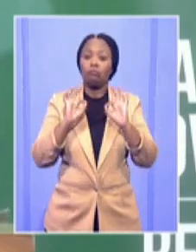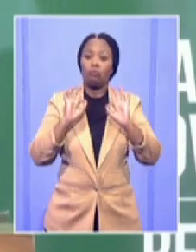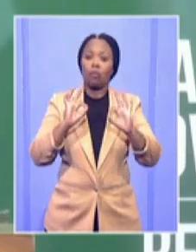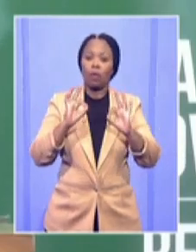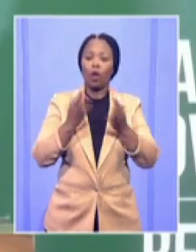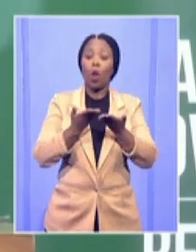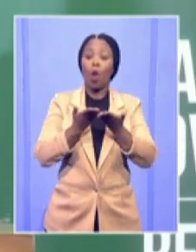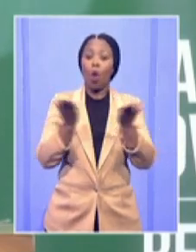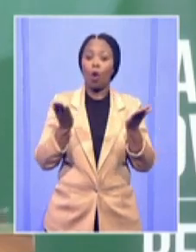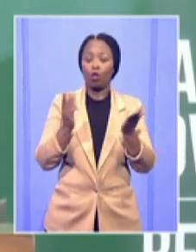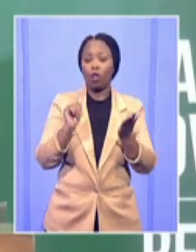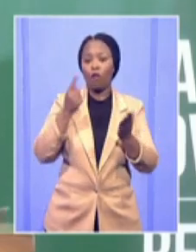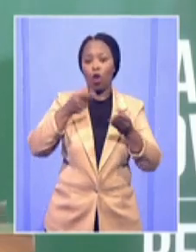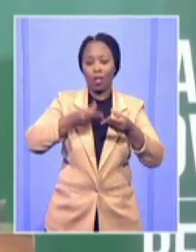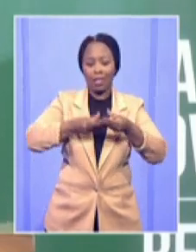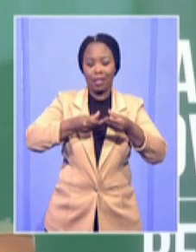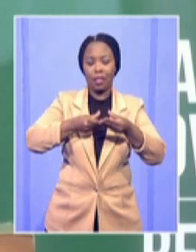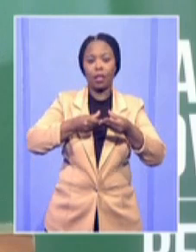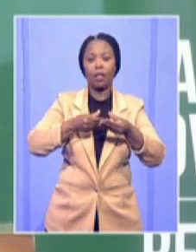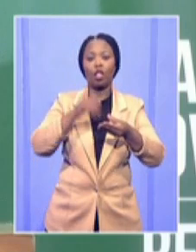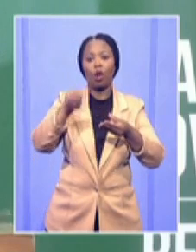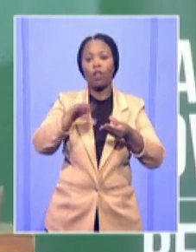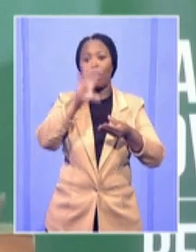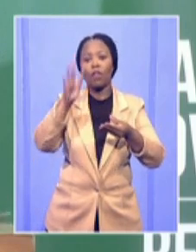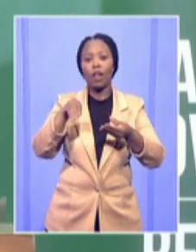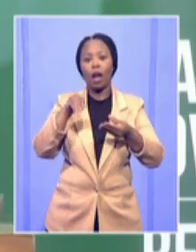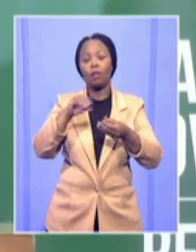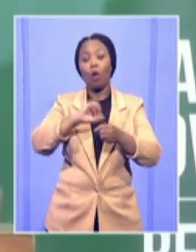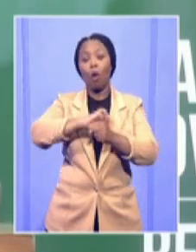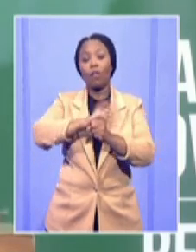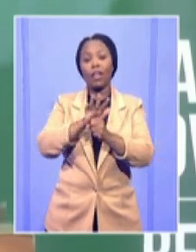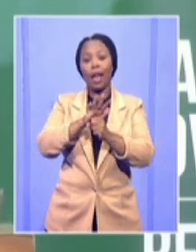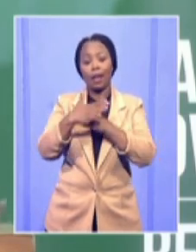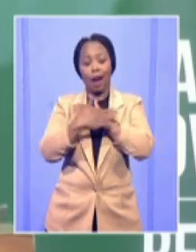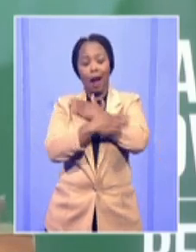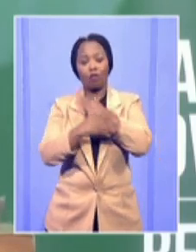Africa's COVID-19 country report.